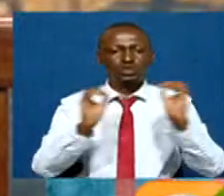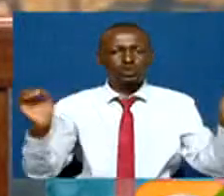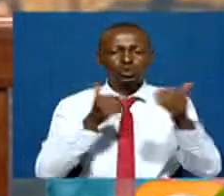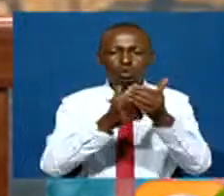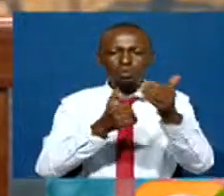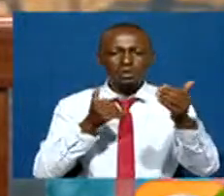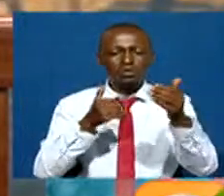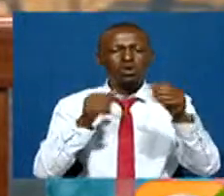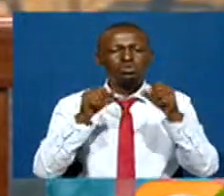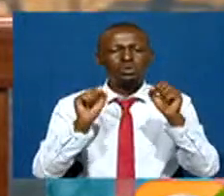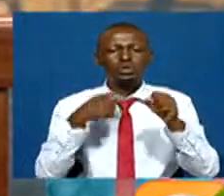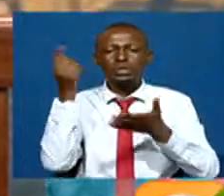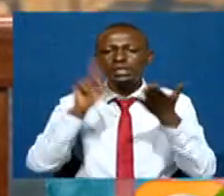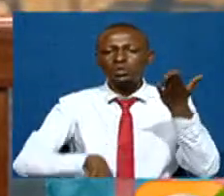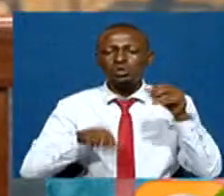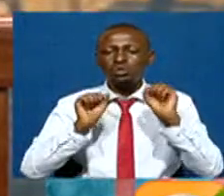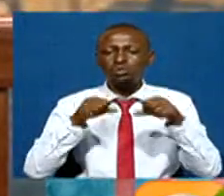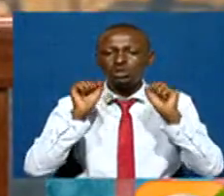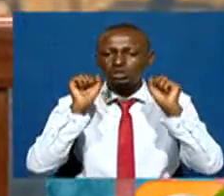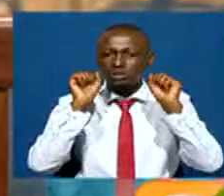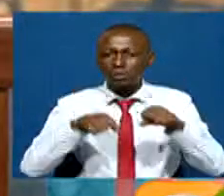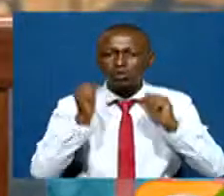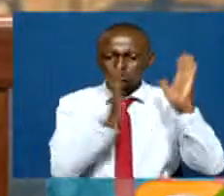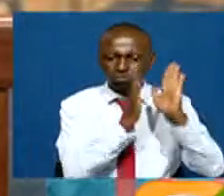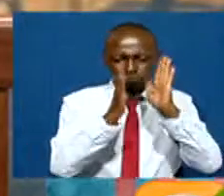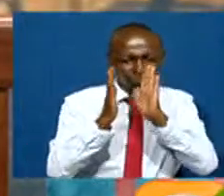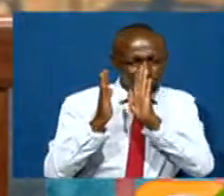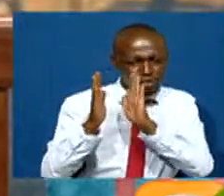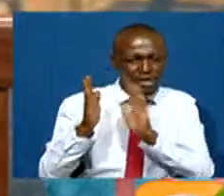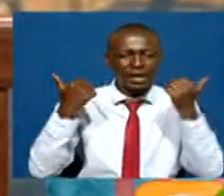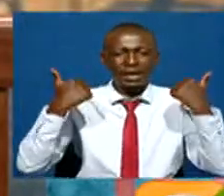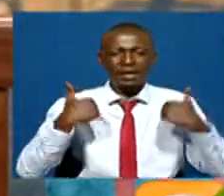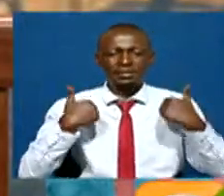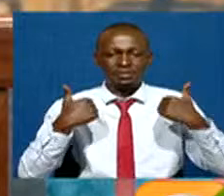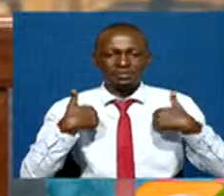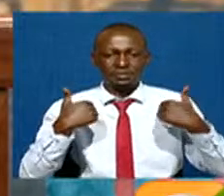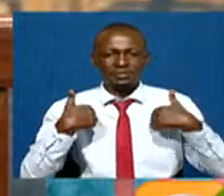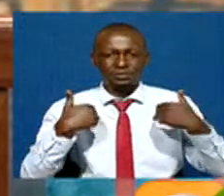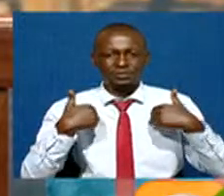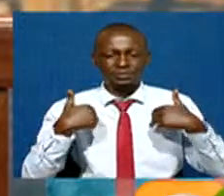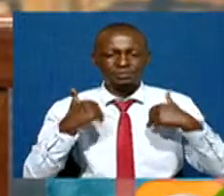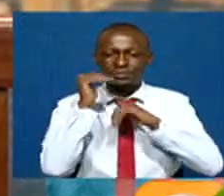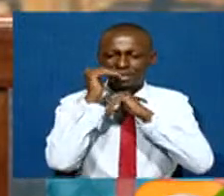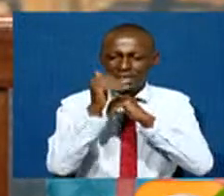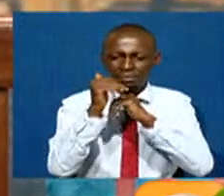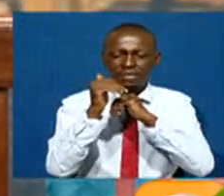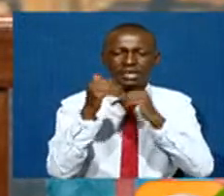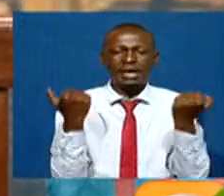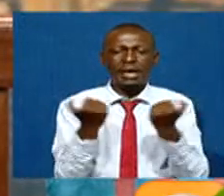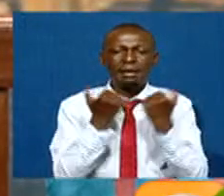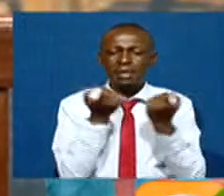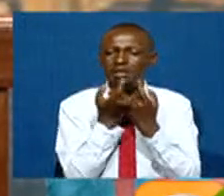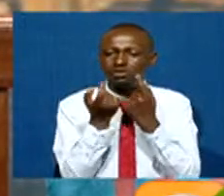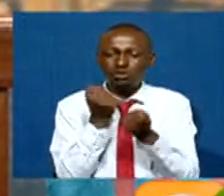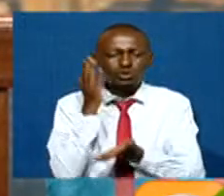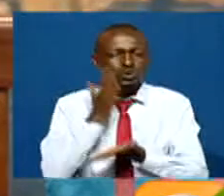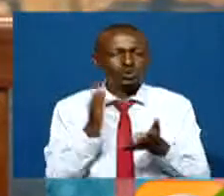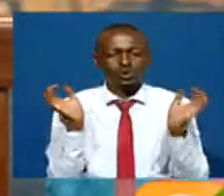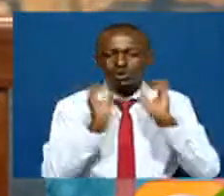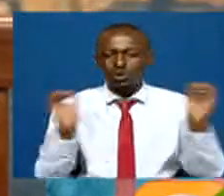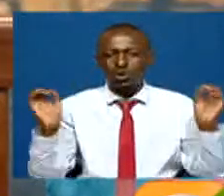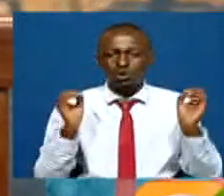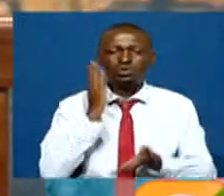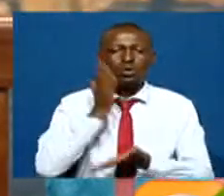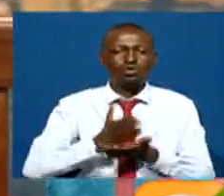Jeff, that possibly this is a scheme, and the units are going to be less. That's absolutely not true. You will even